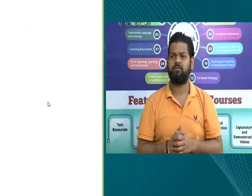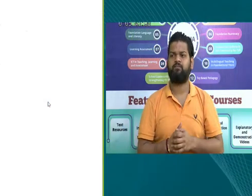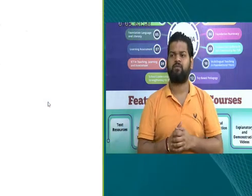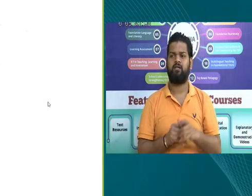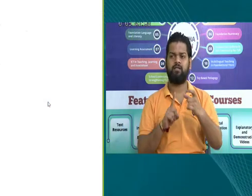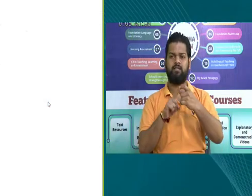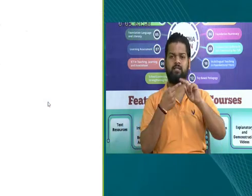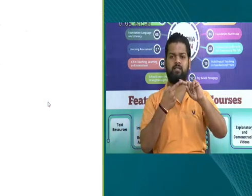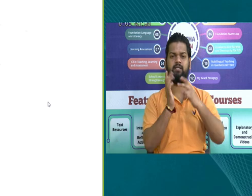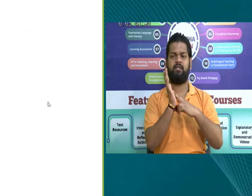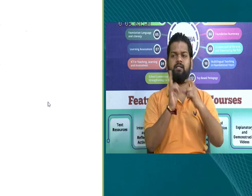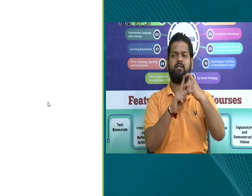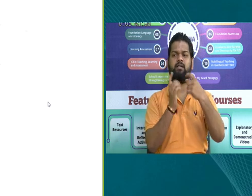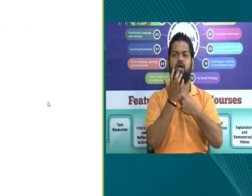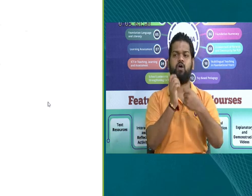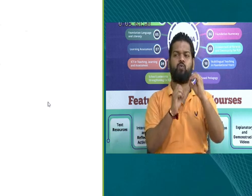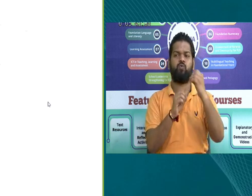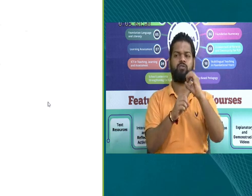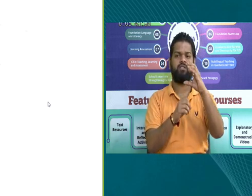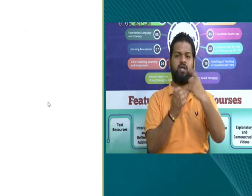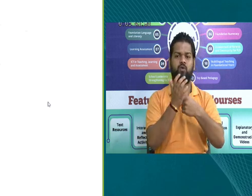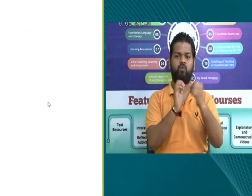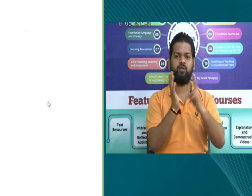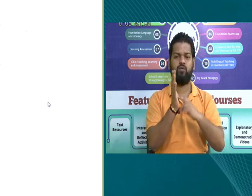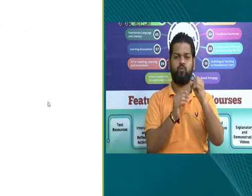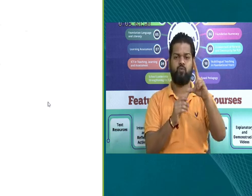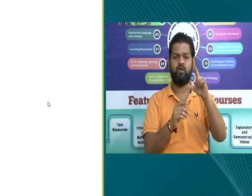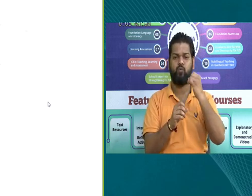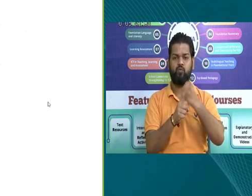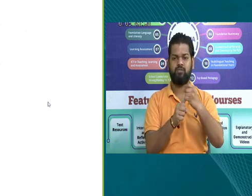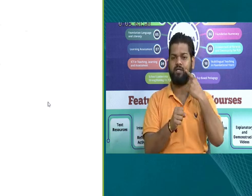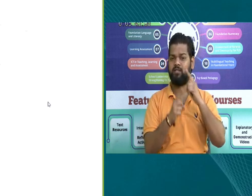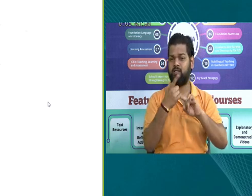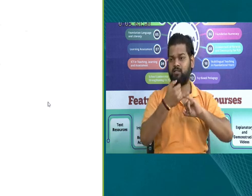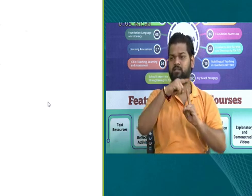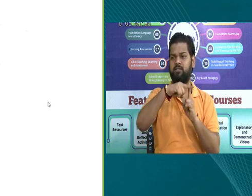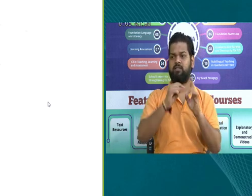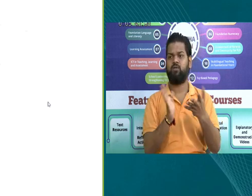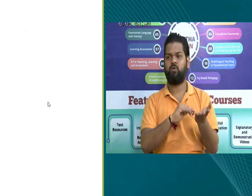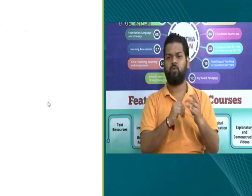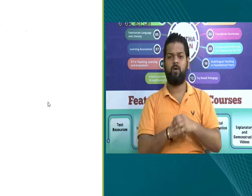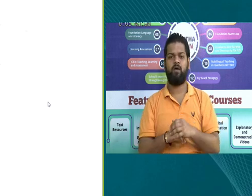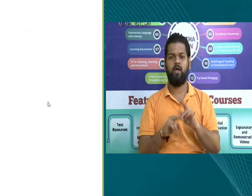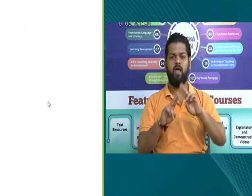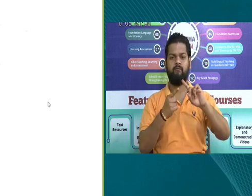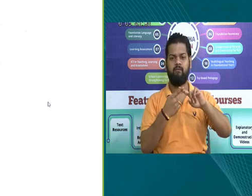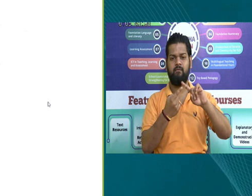dendrochronologist, shriveling, and flea.